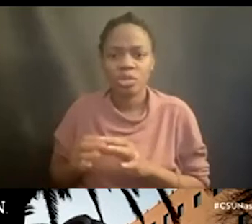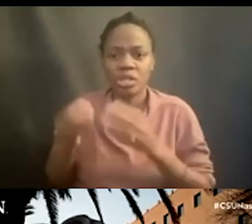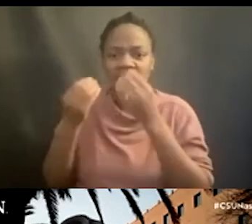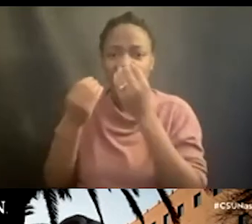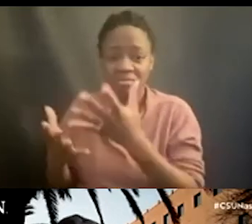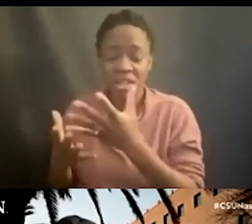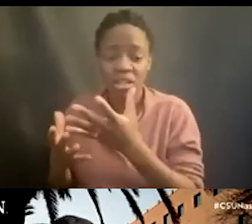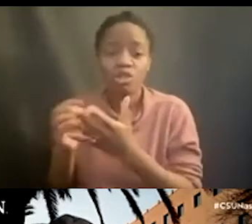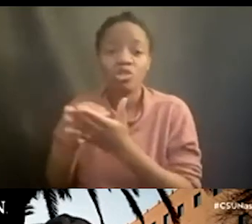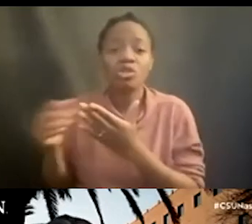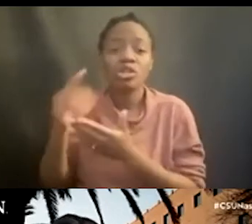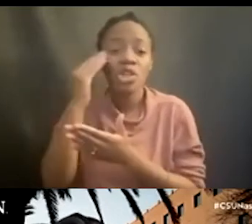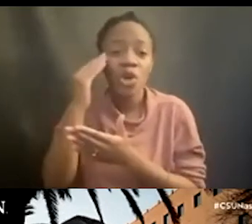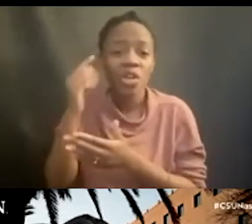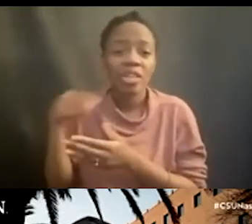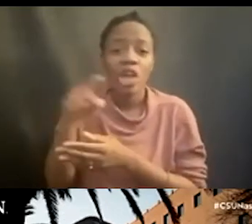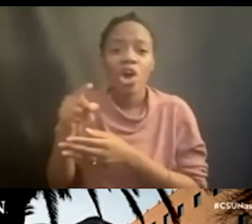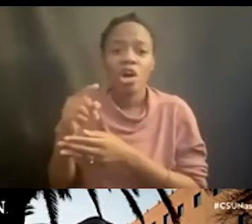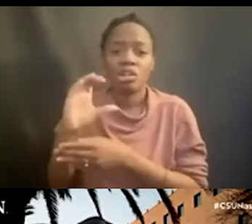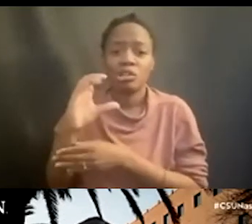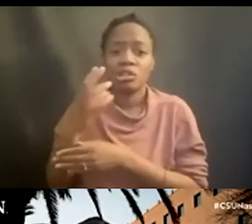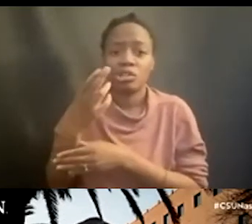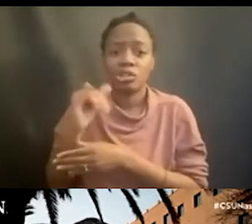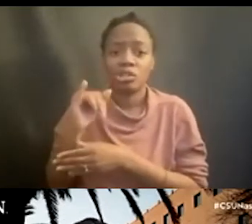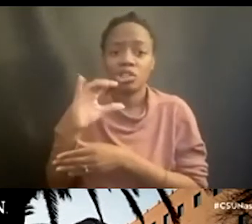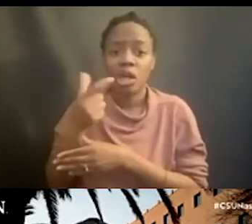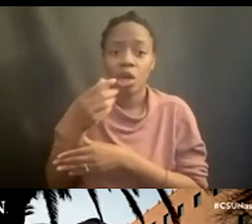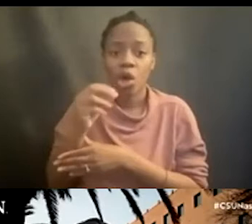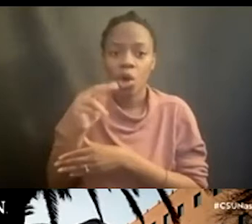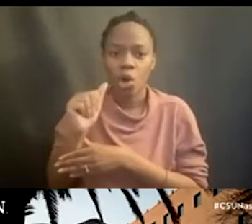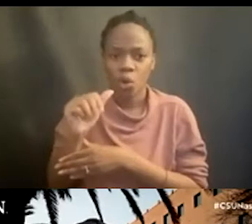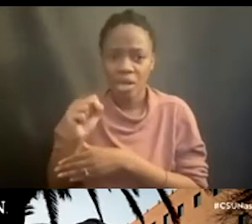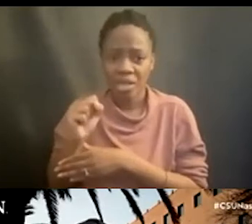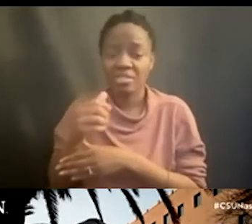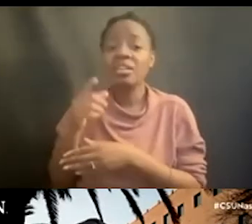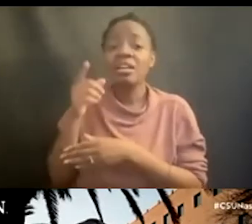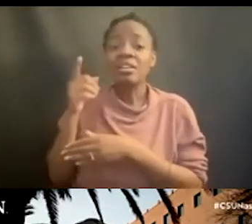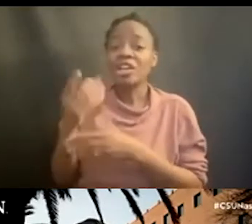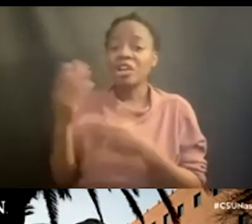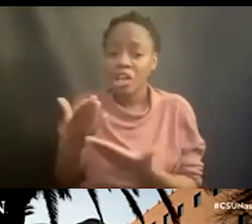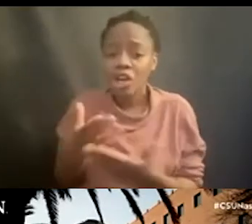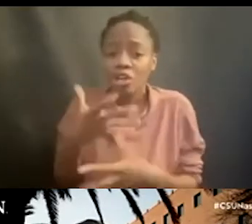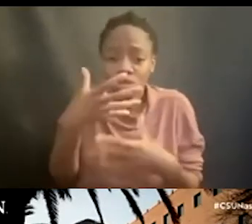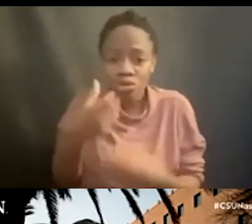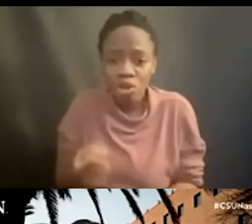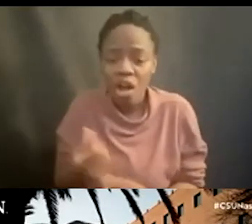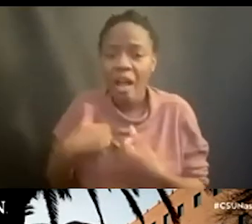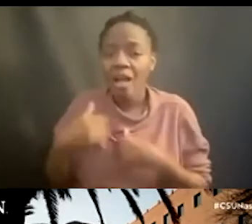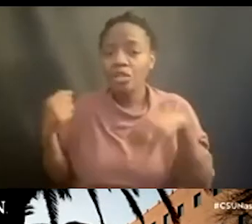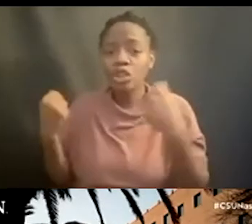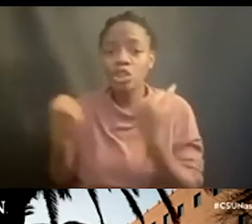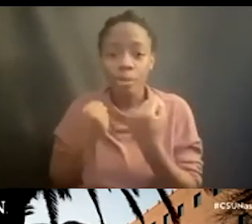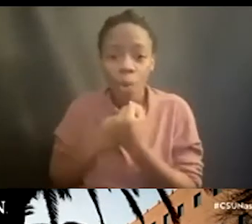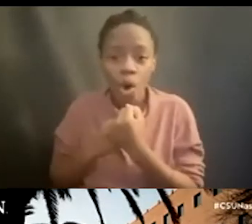chingones and that they're here and that they are strong and that they have the support of like